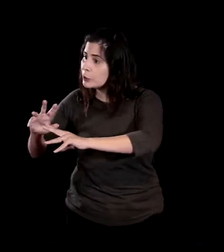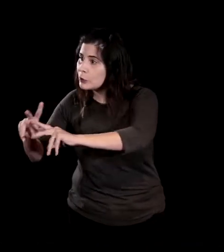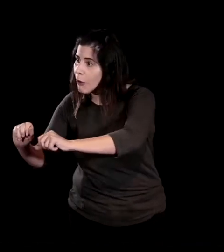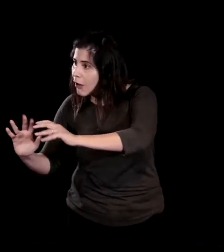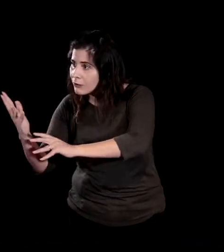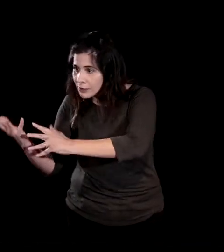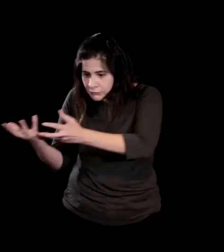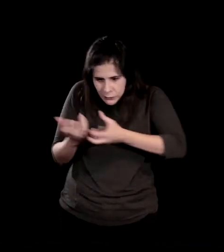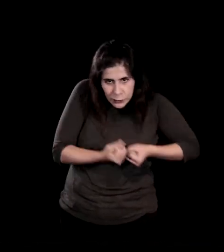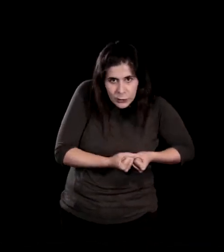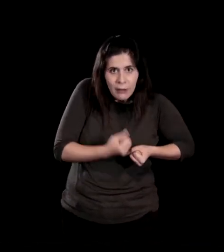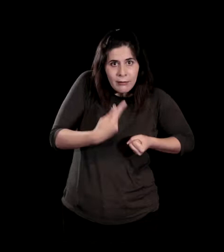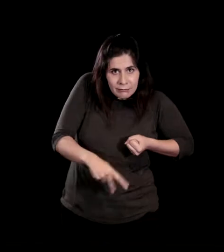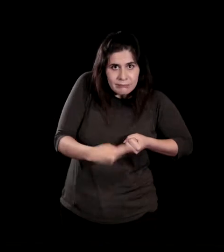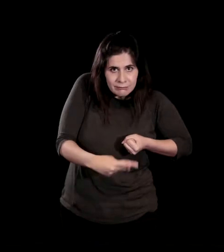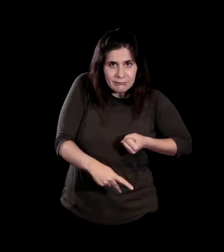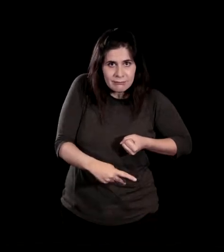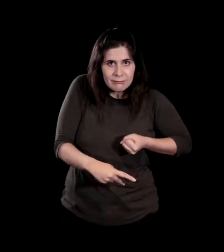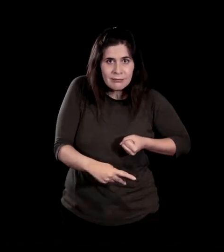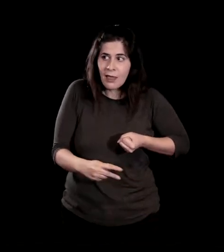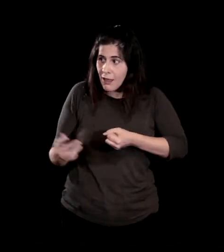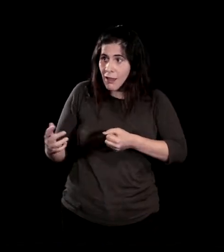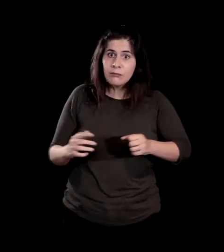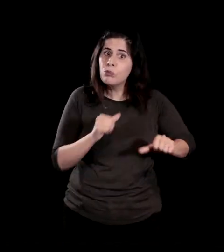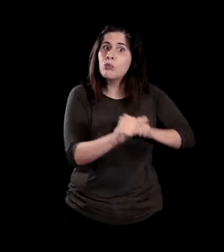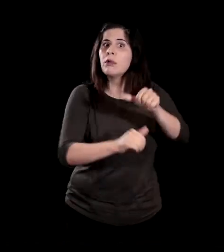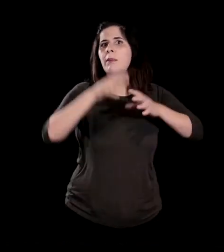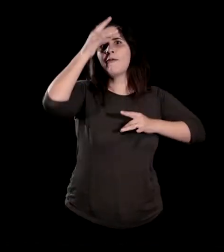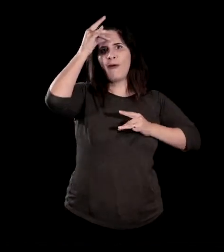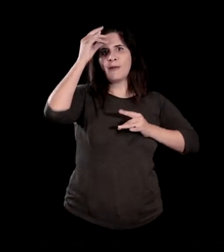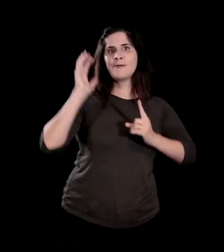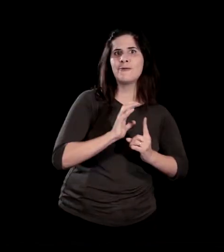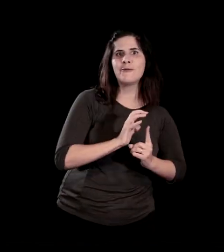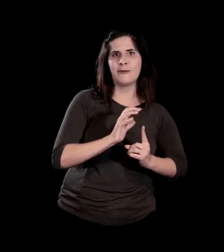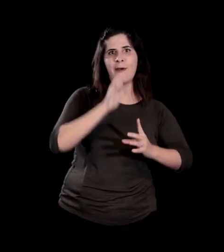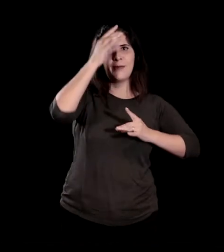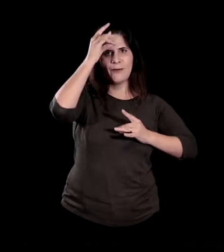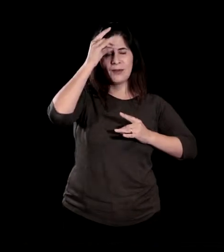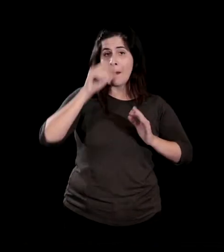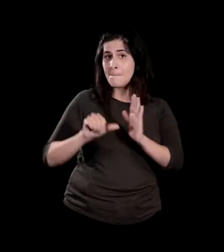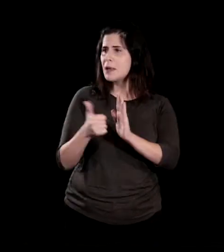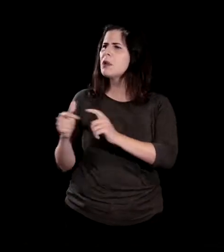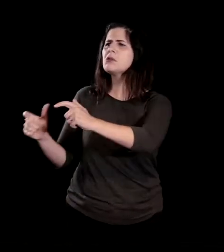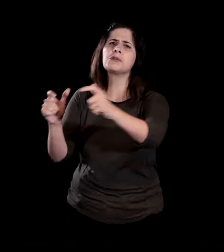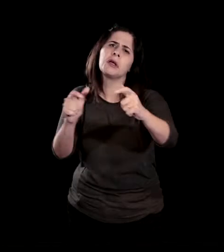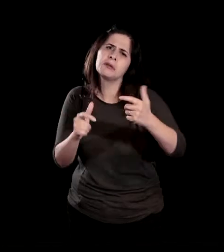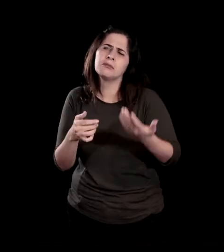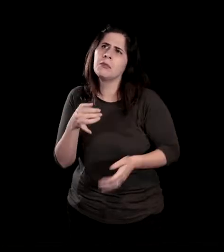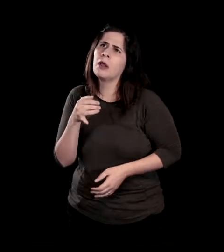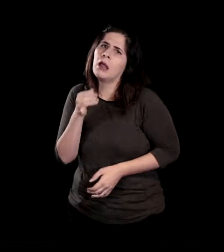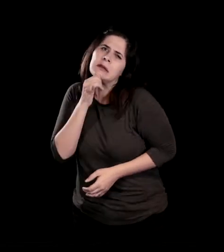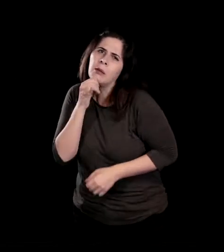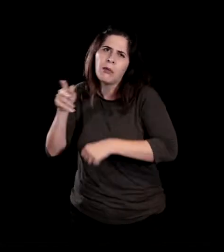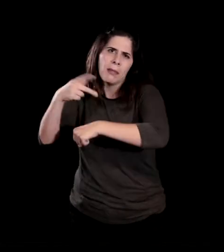time. And this changed the decision. So first I received this frequency and I connect, I choose a